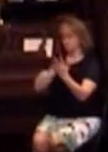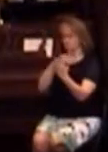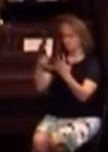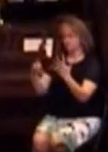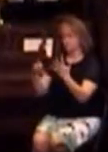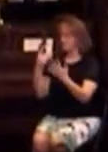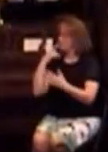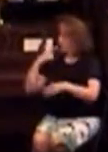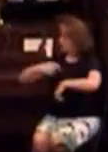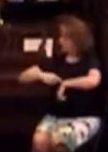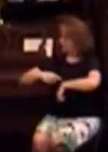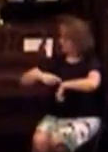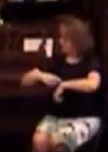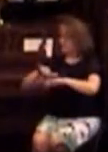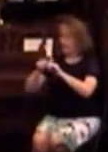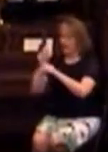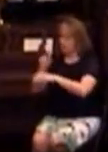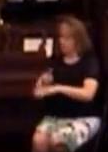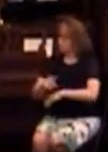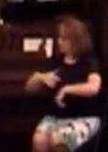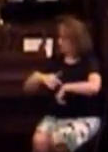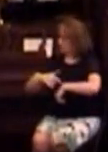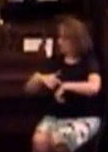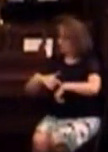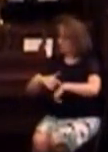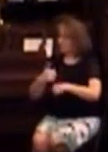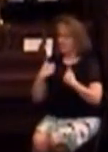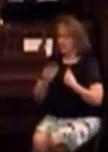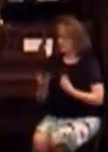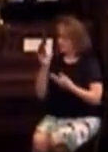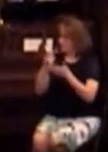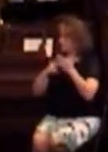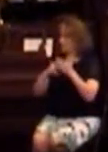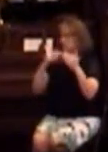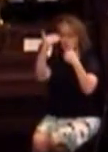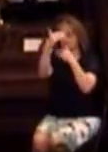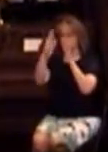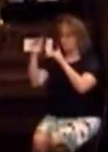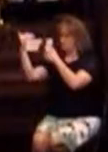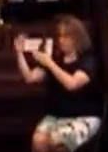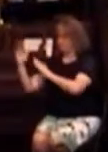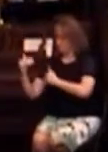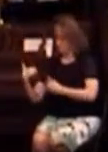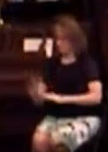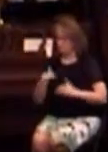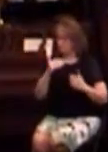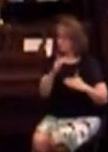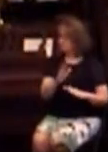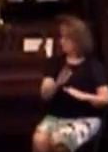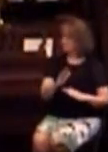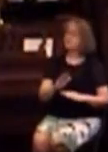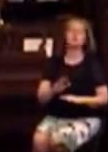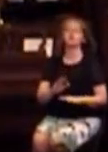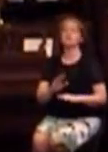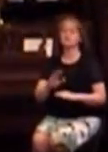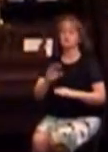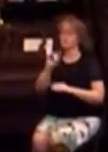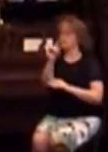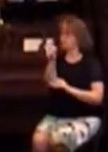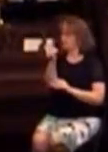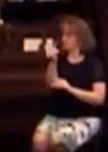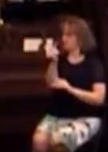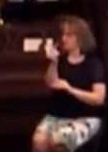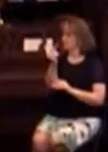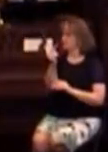And there's 4 quadrants, and the top here, if you can't read it, this column is urgent,